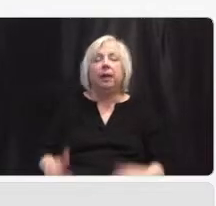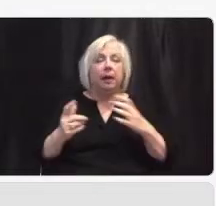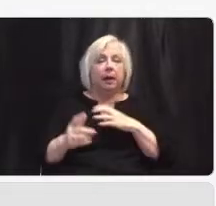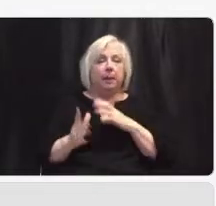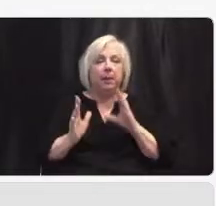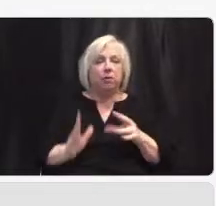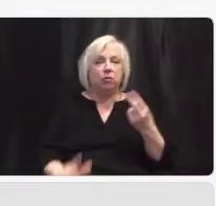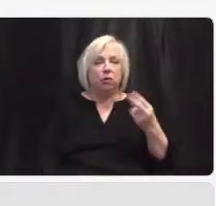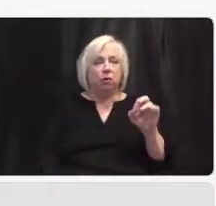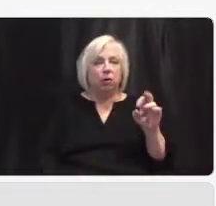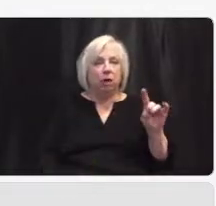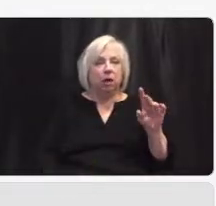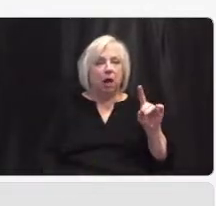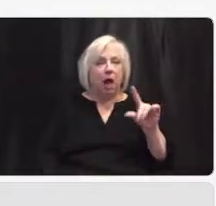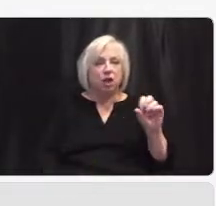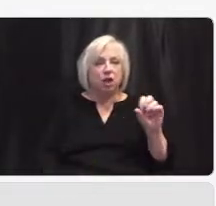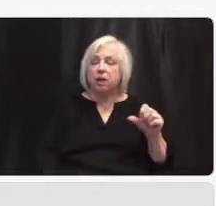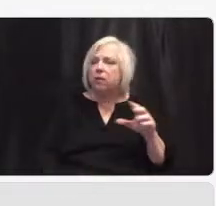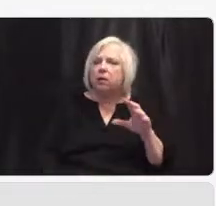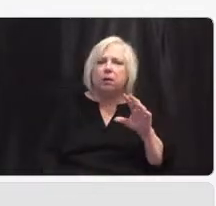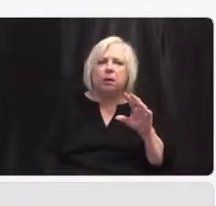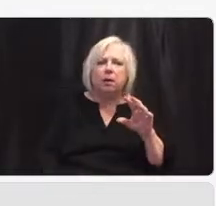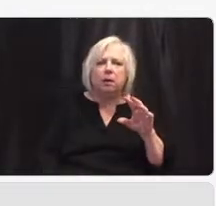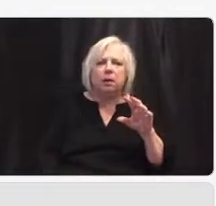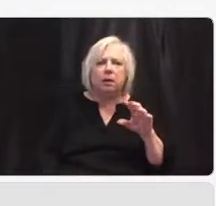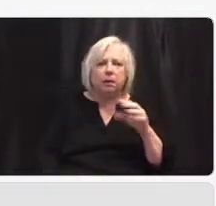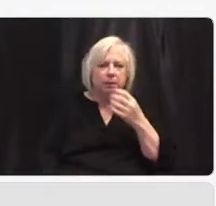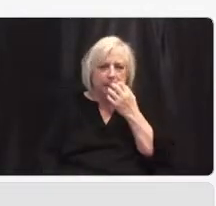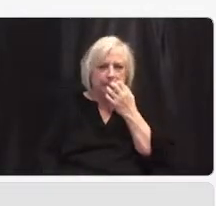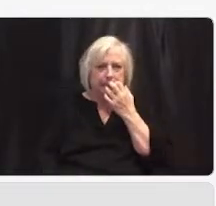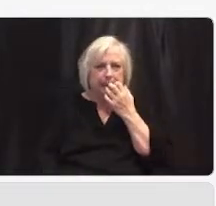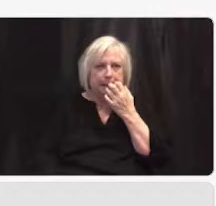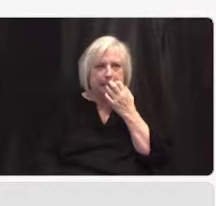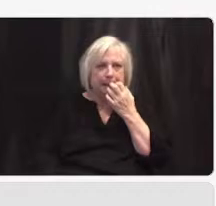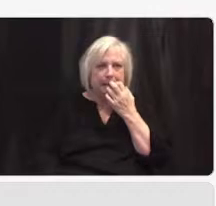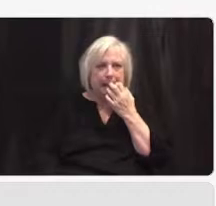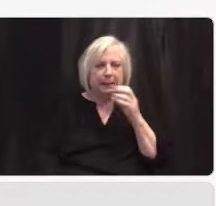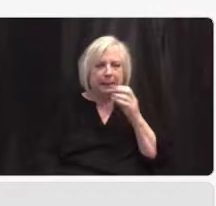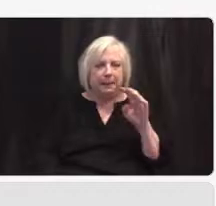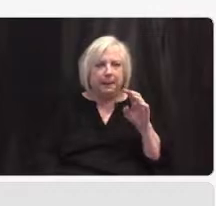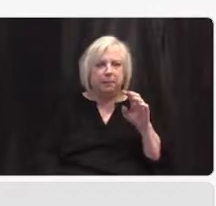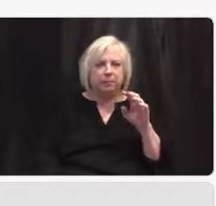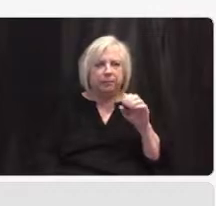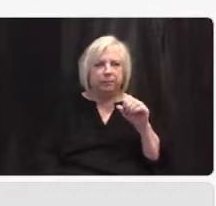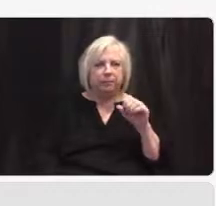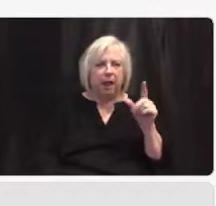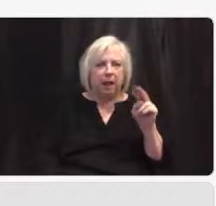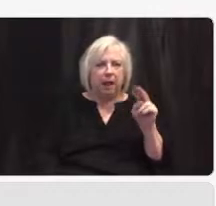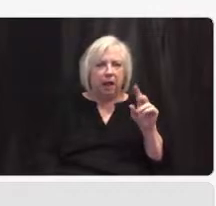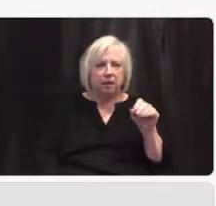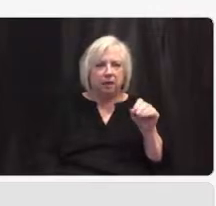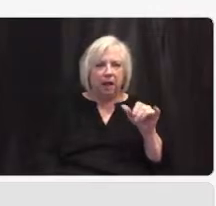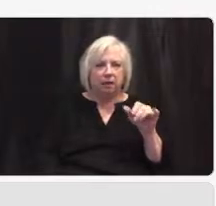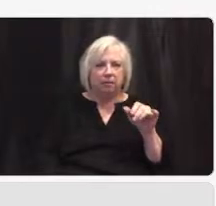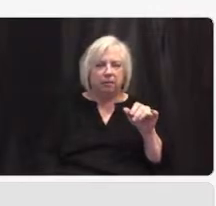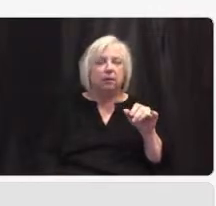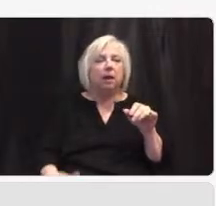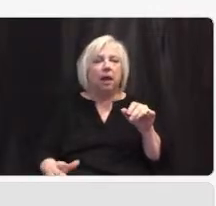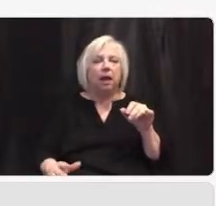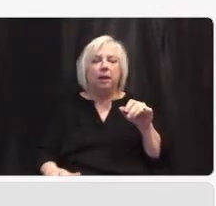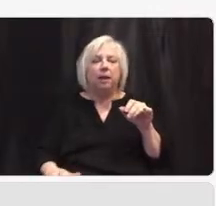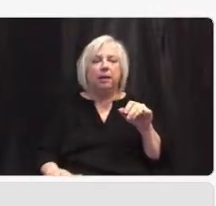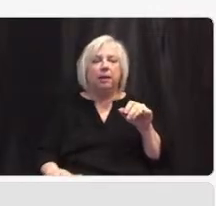think Commissioner McDonald, I don't know which one was first. Yes. I think. Go ahead, Ms. Lundy.